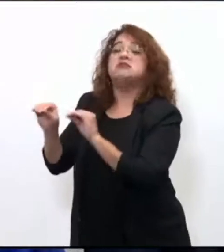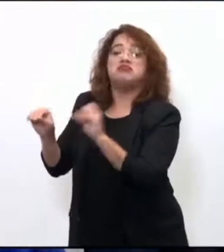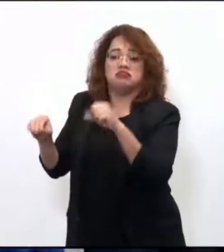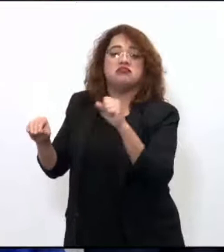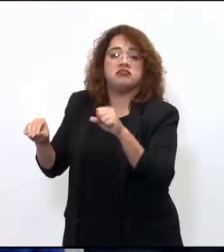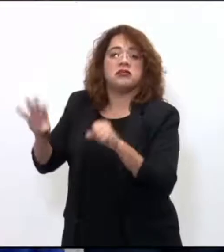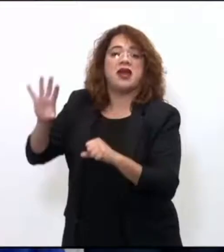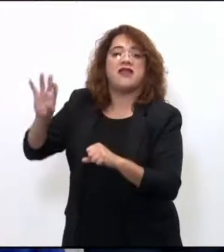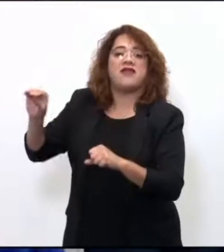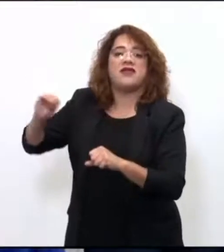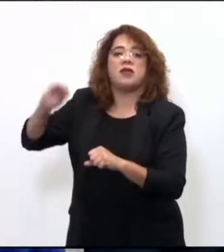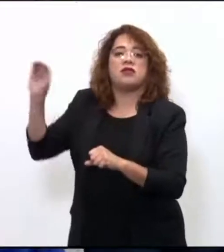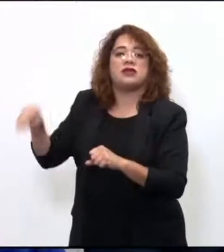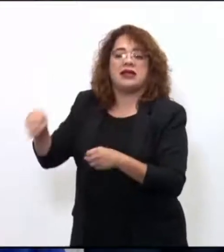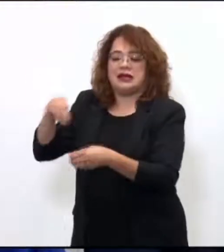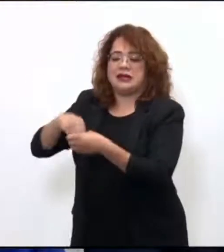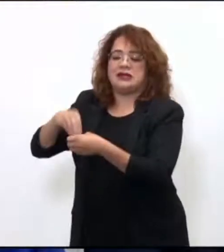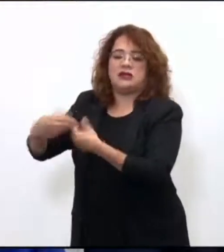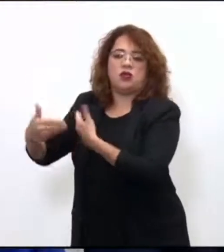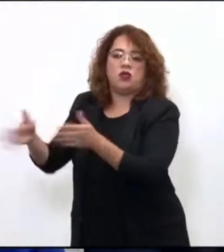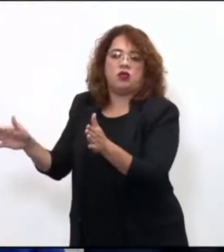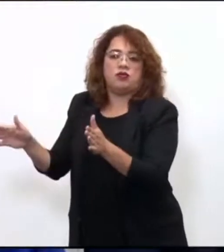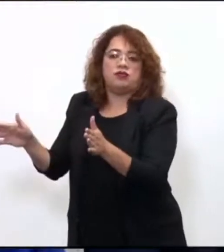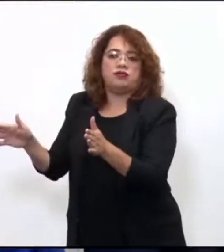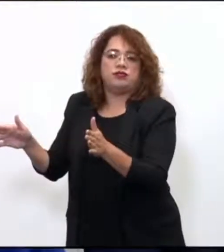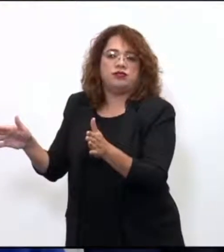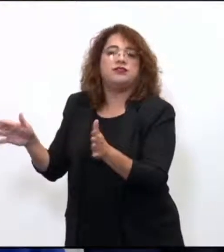50% of the maximum occupancy.